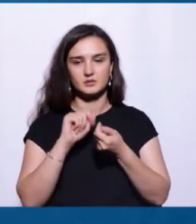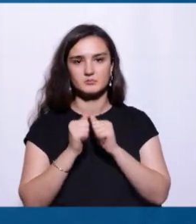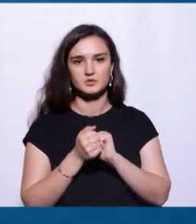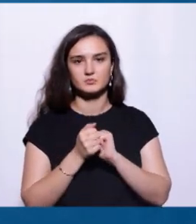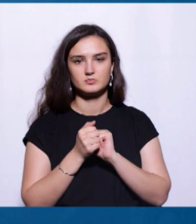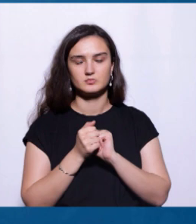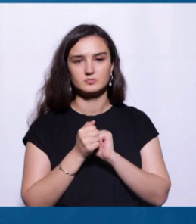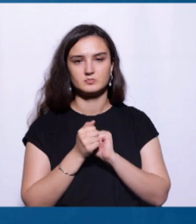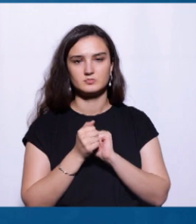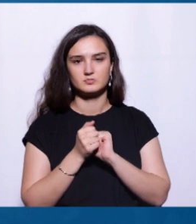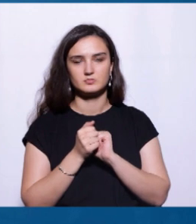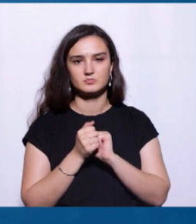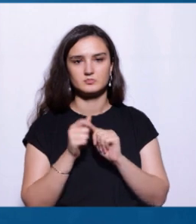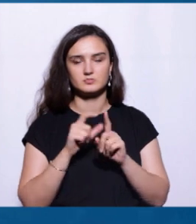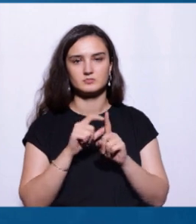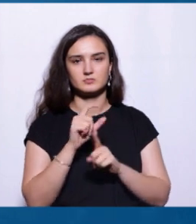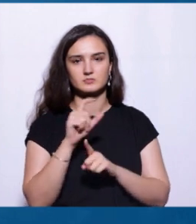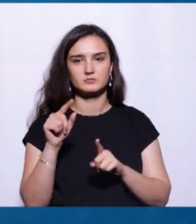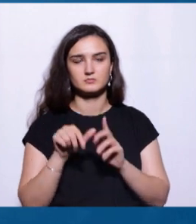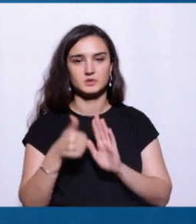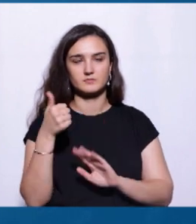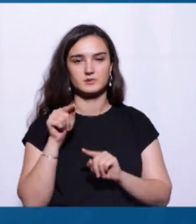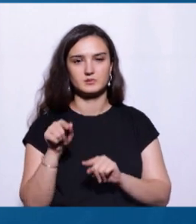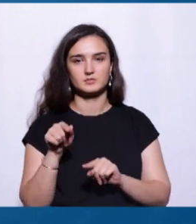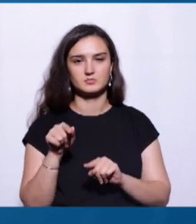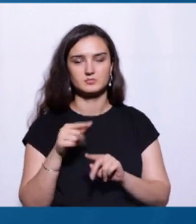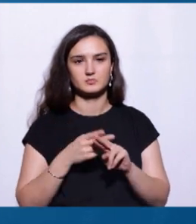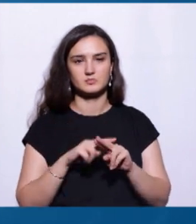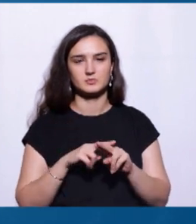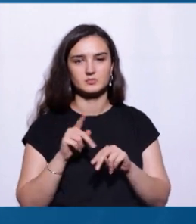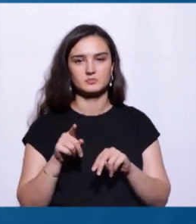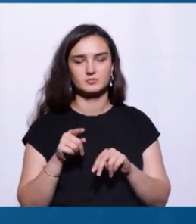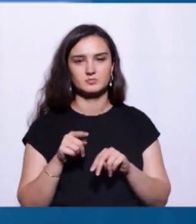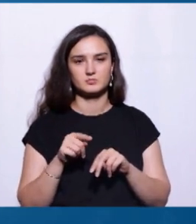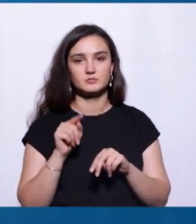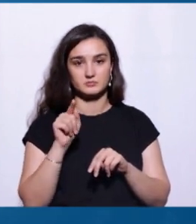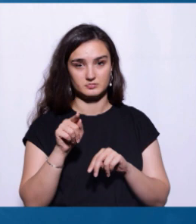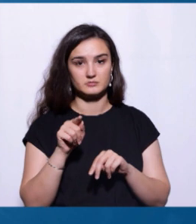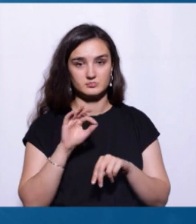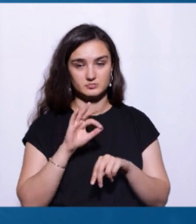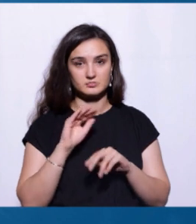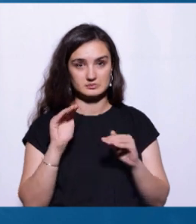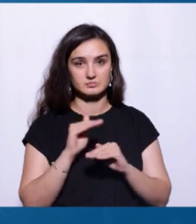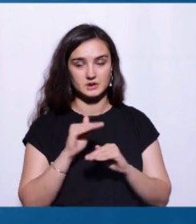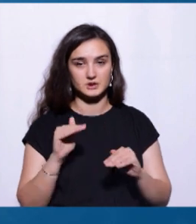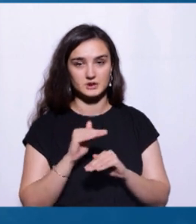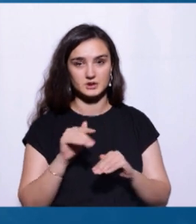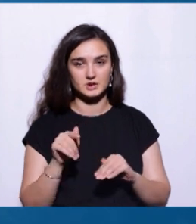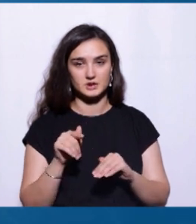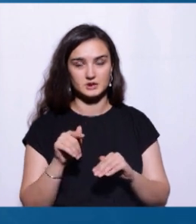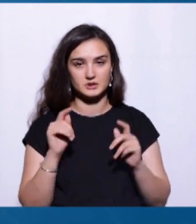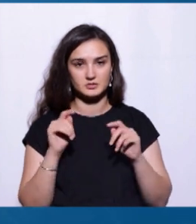remember the be verb comes first. So, are you singing at